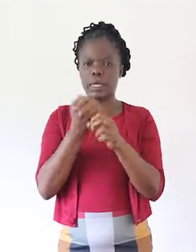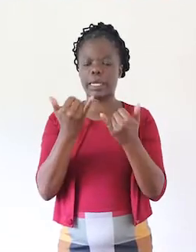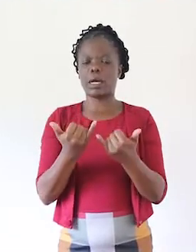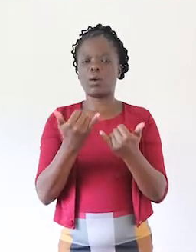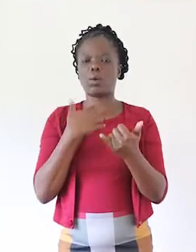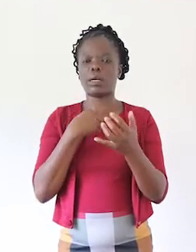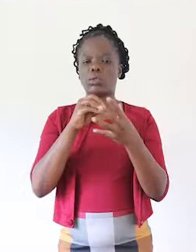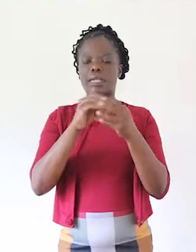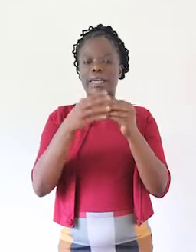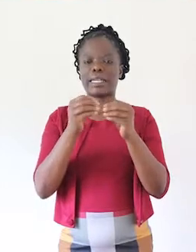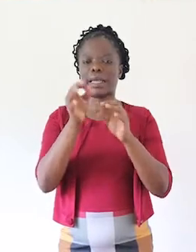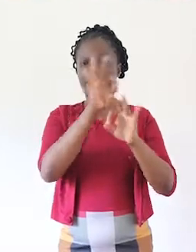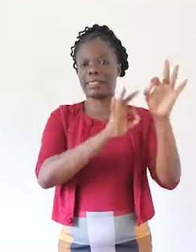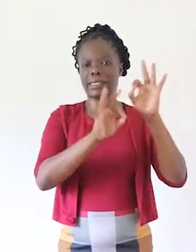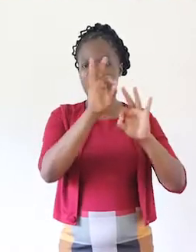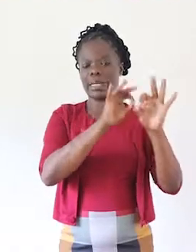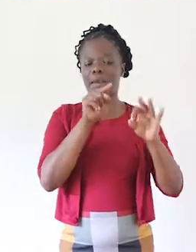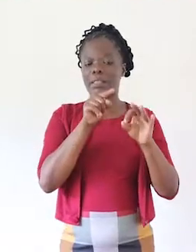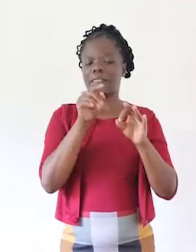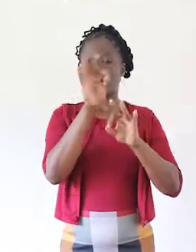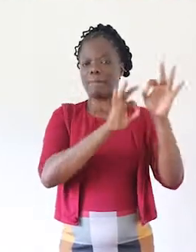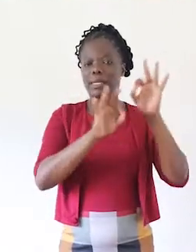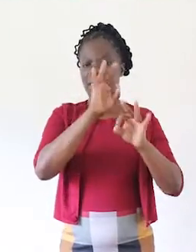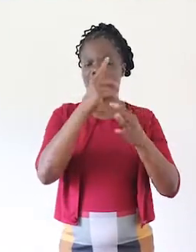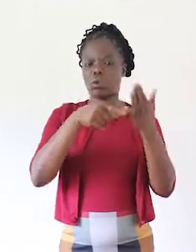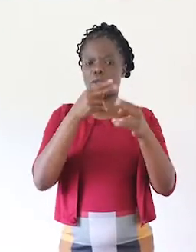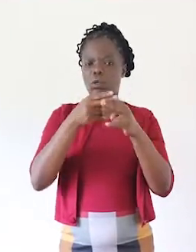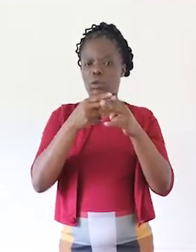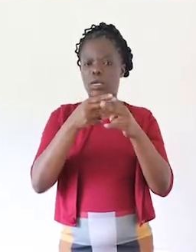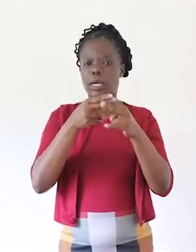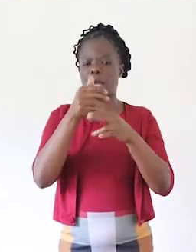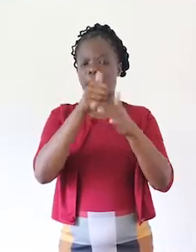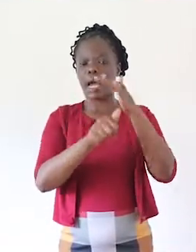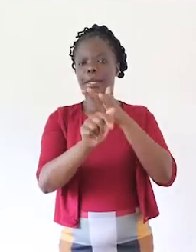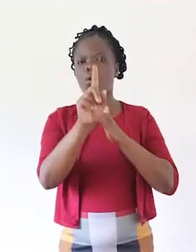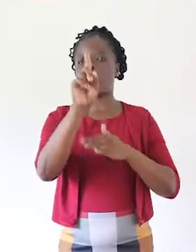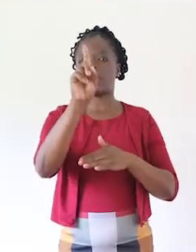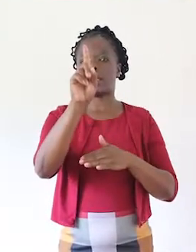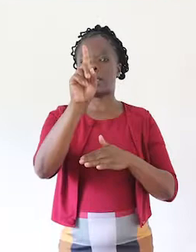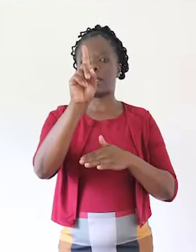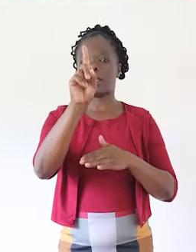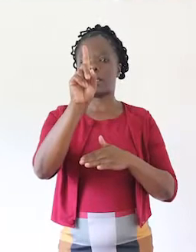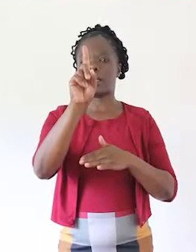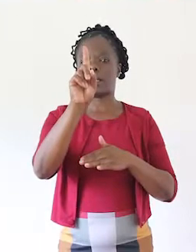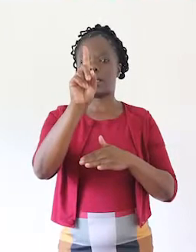want to create the pattern. And this pattern is what we call under one, over